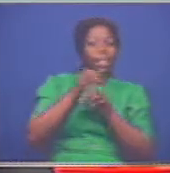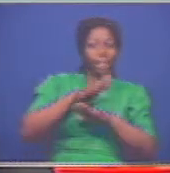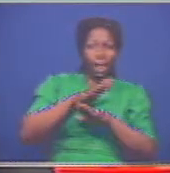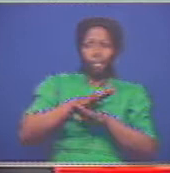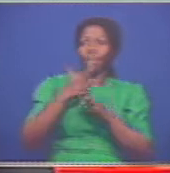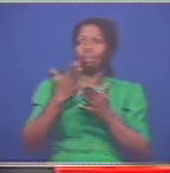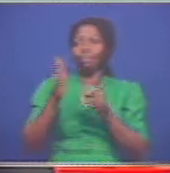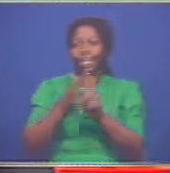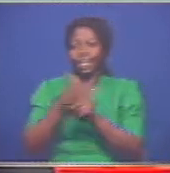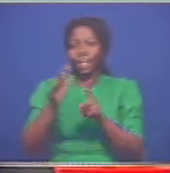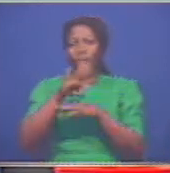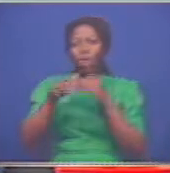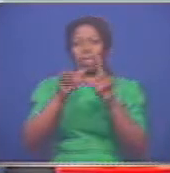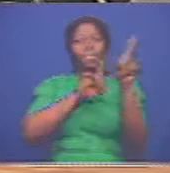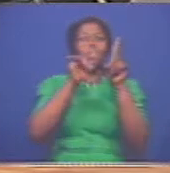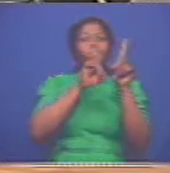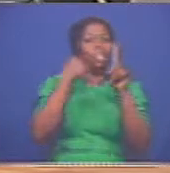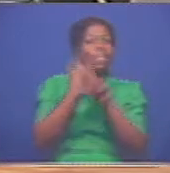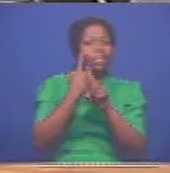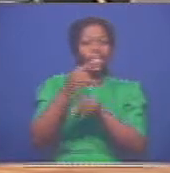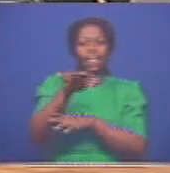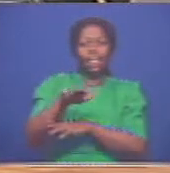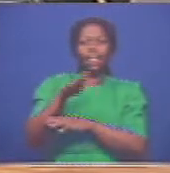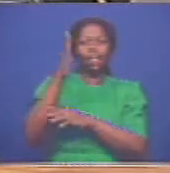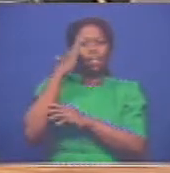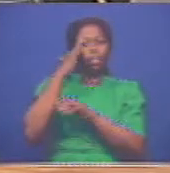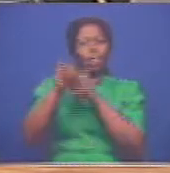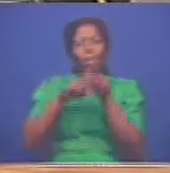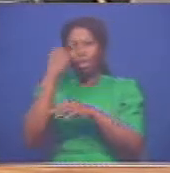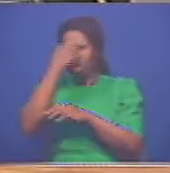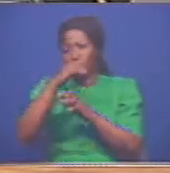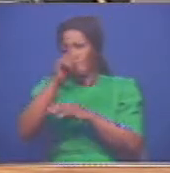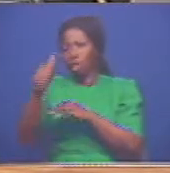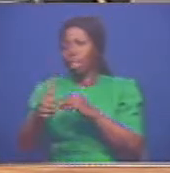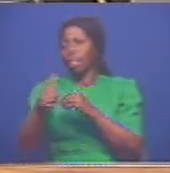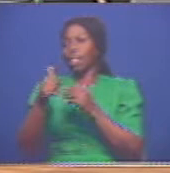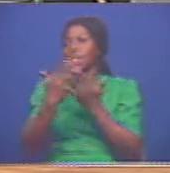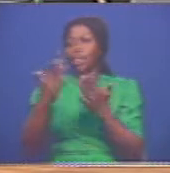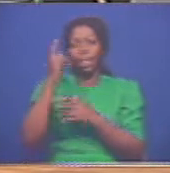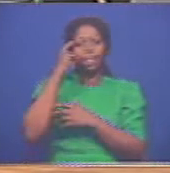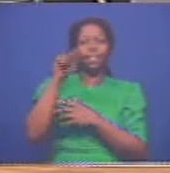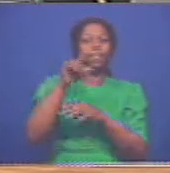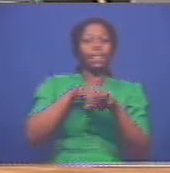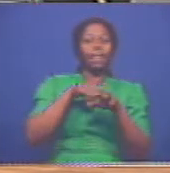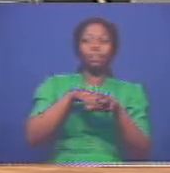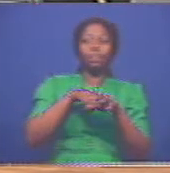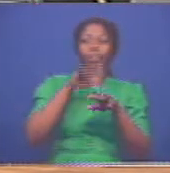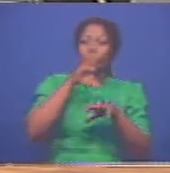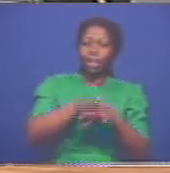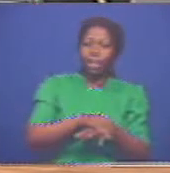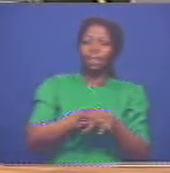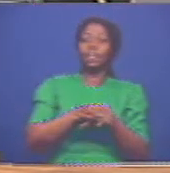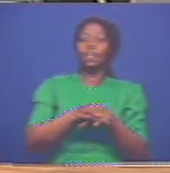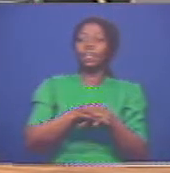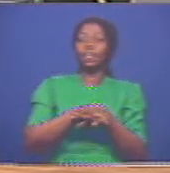knows about Europe. The benchmarking trips. And all those things. And I think this is the time to get real and say, this